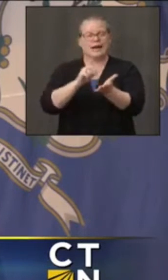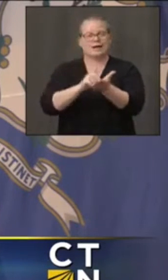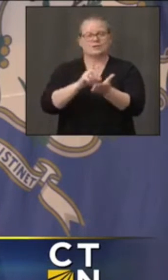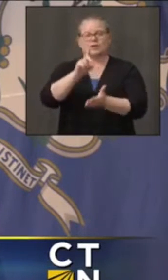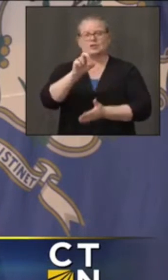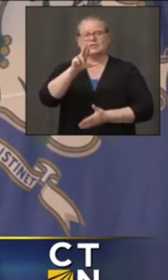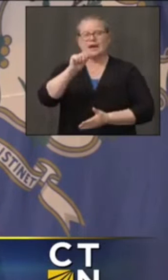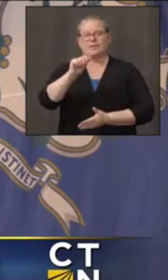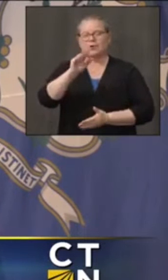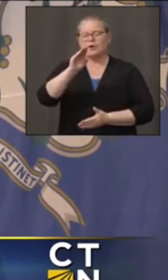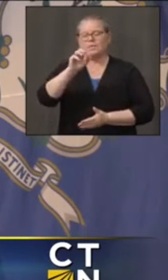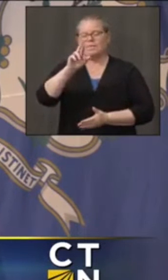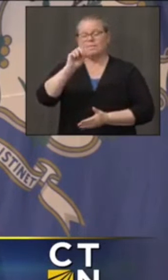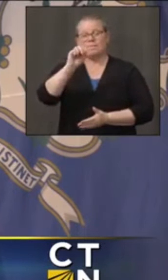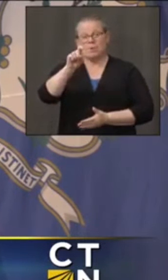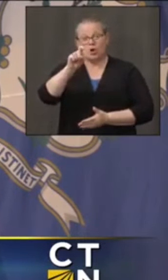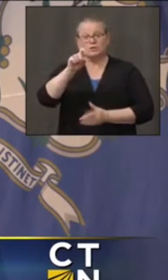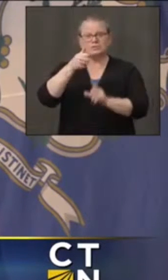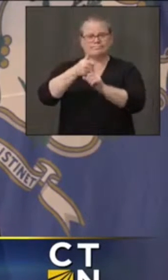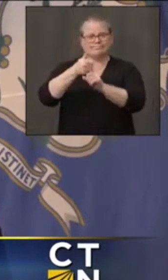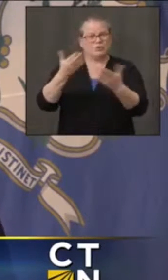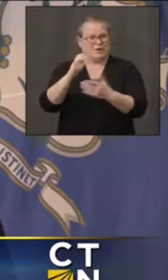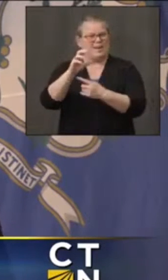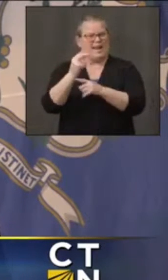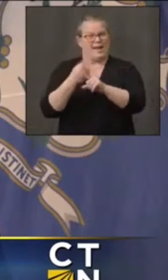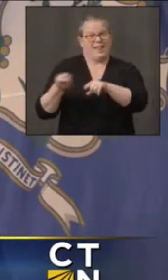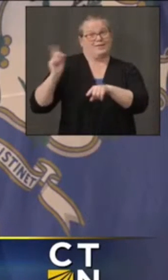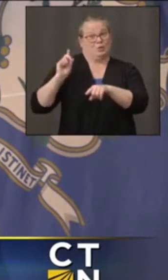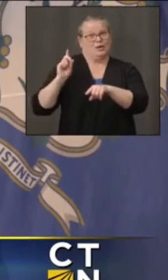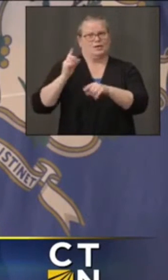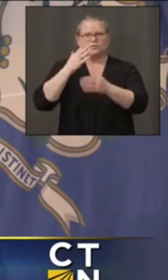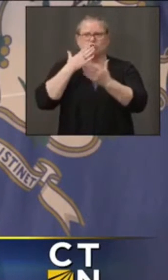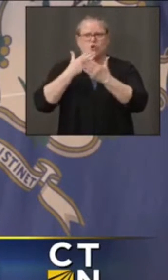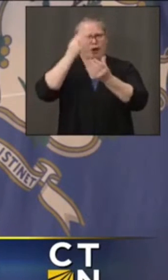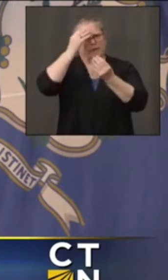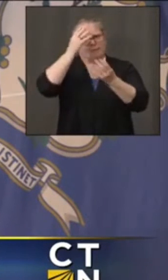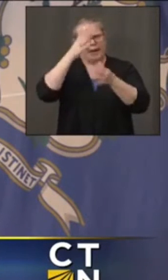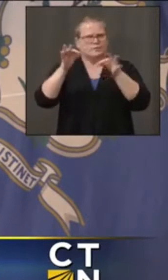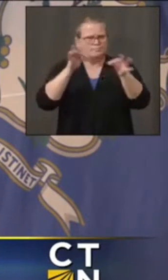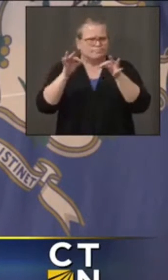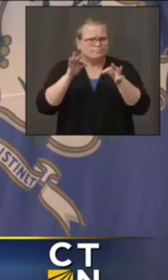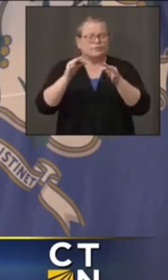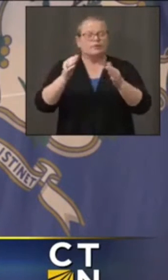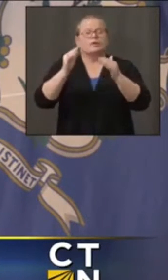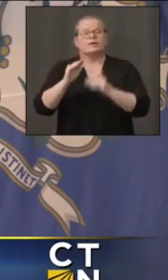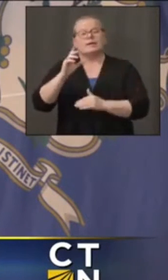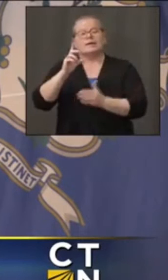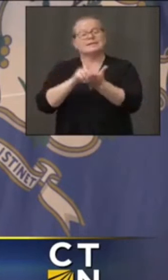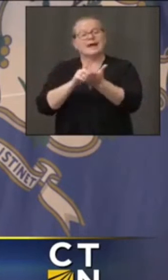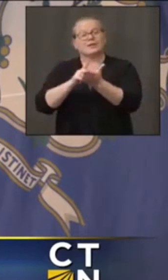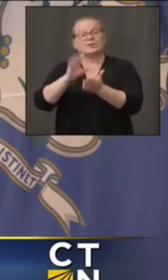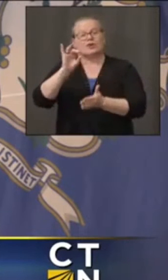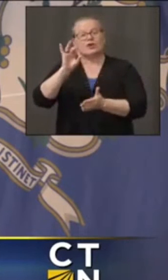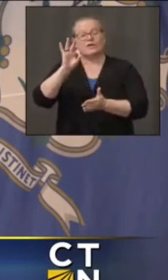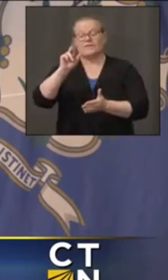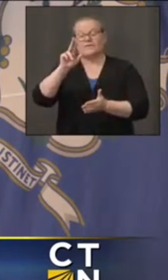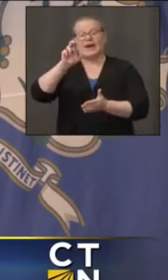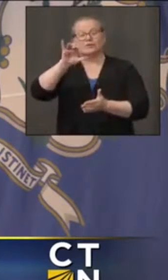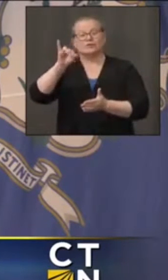week and gave us some pretty good intel, and Dr. Fauci, who maybe you remember, beamed in a month or